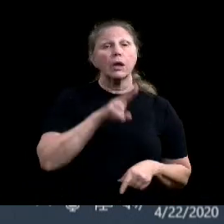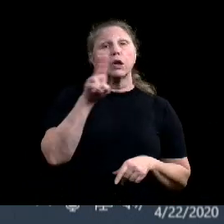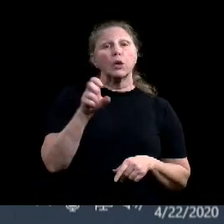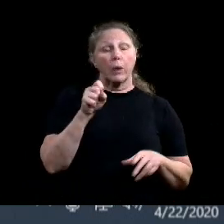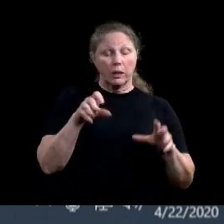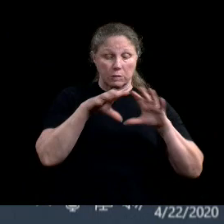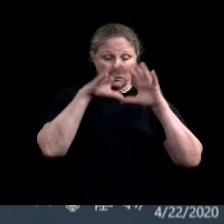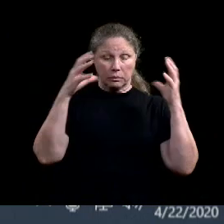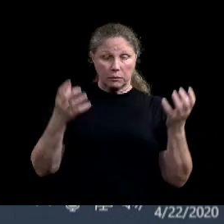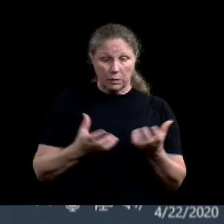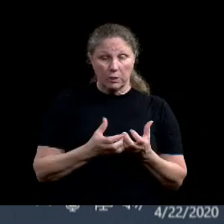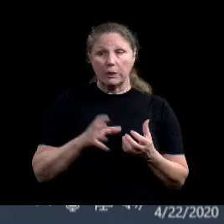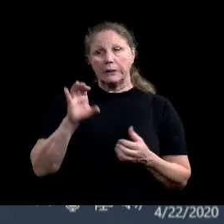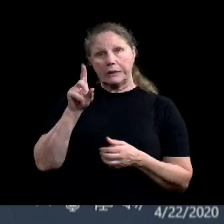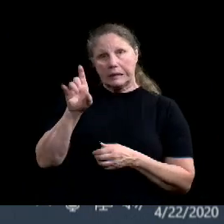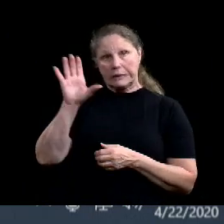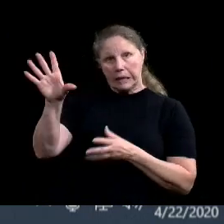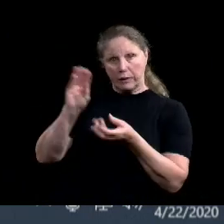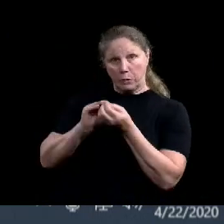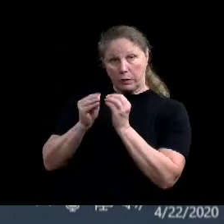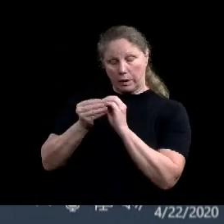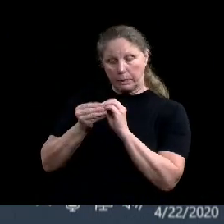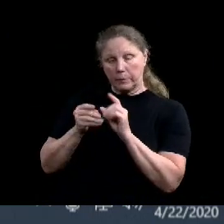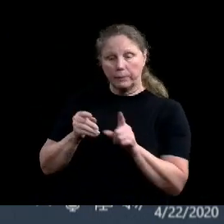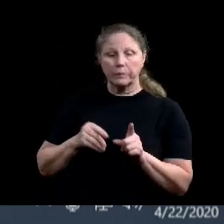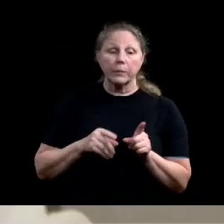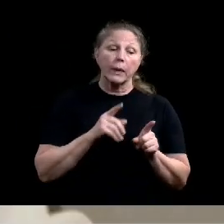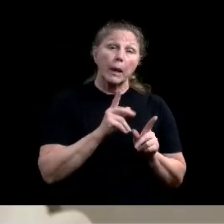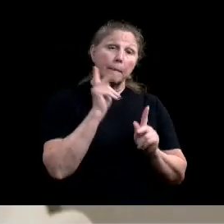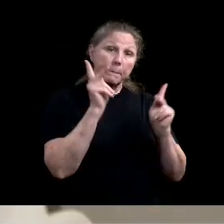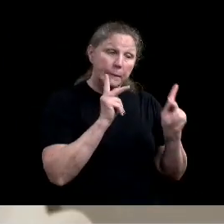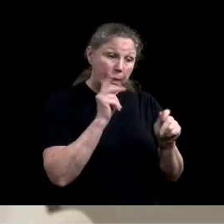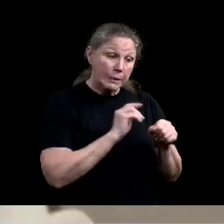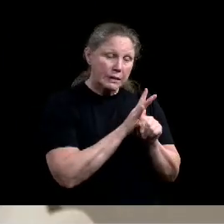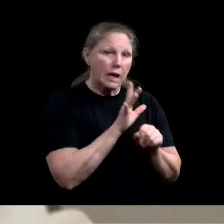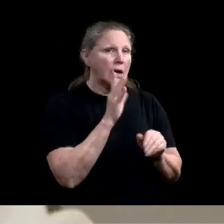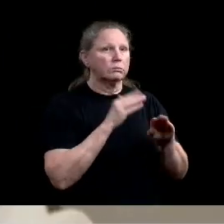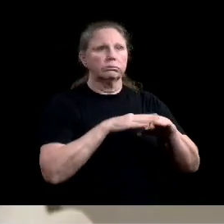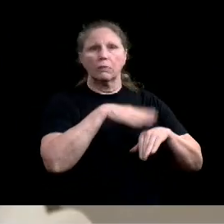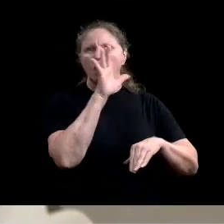over 800,000 cases and